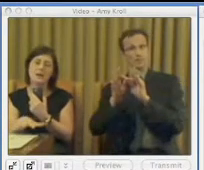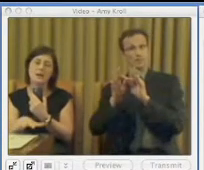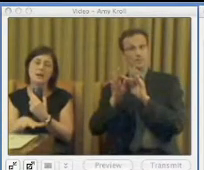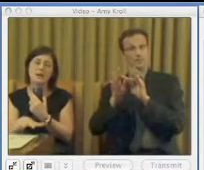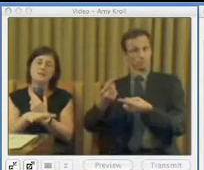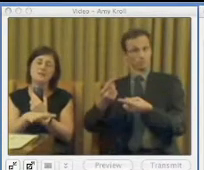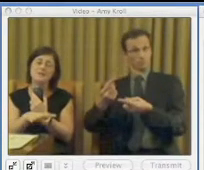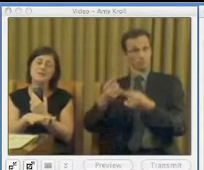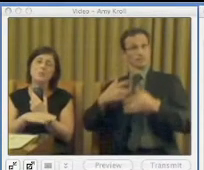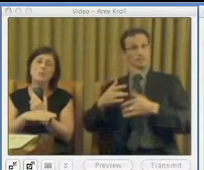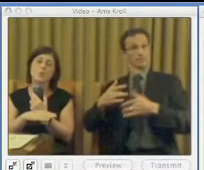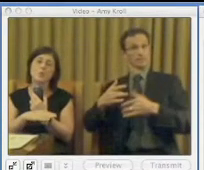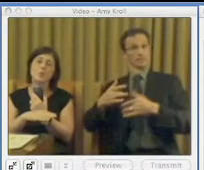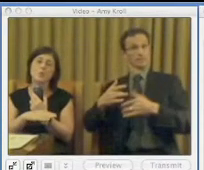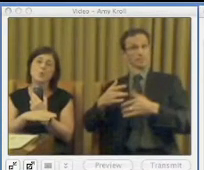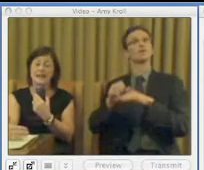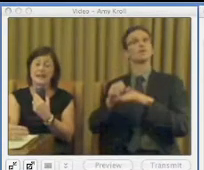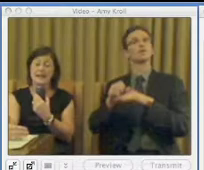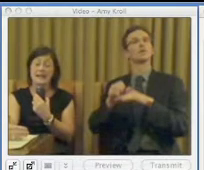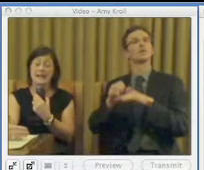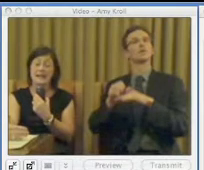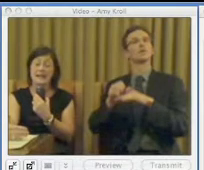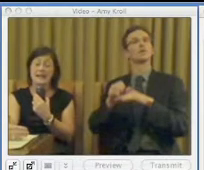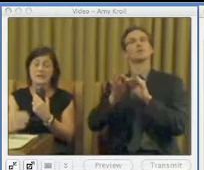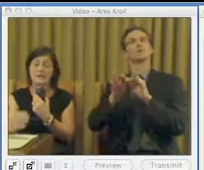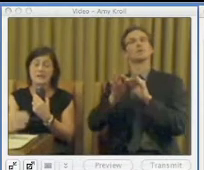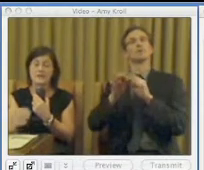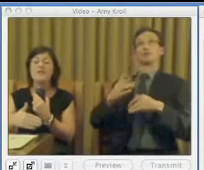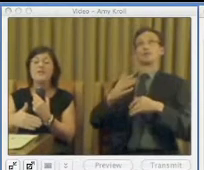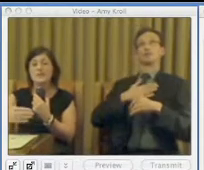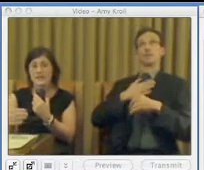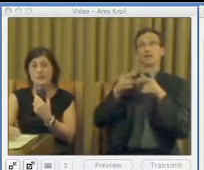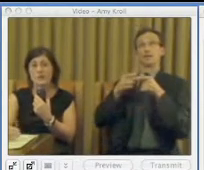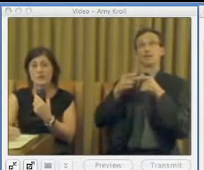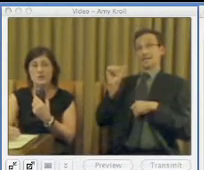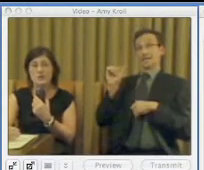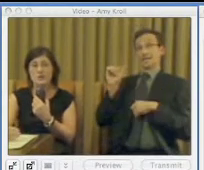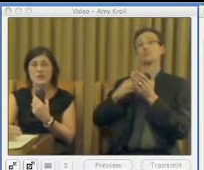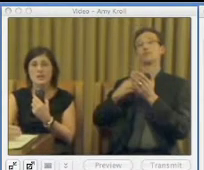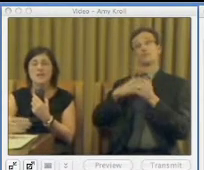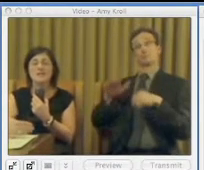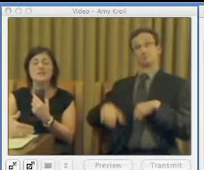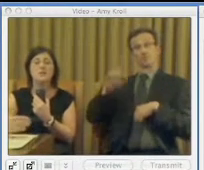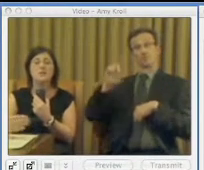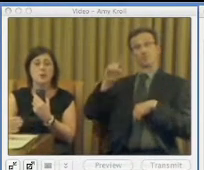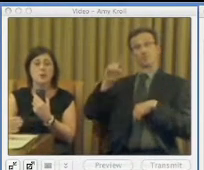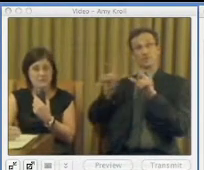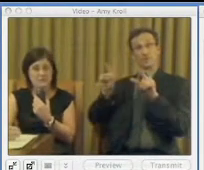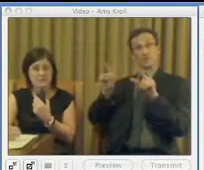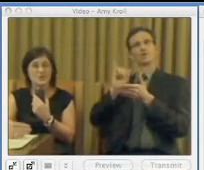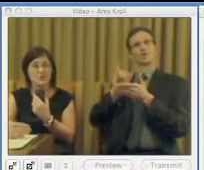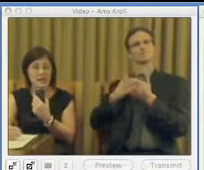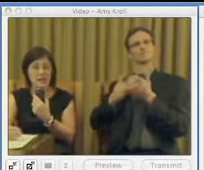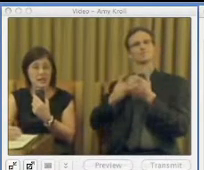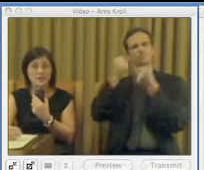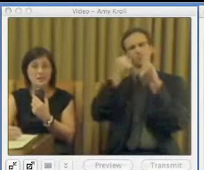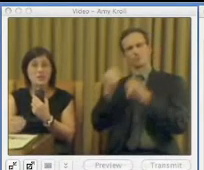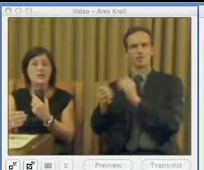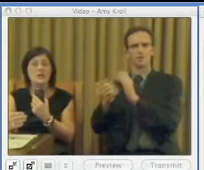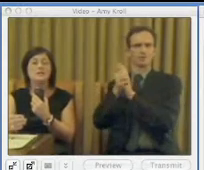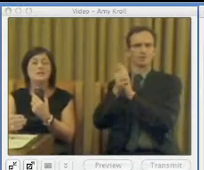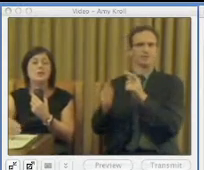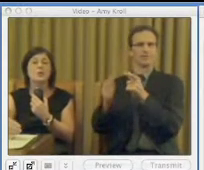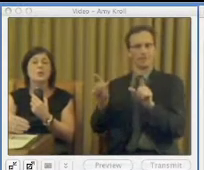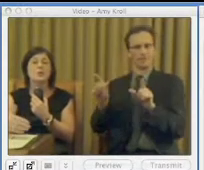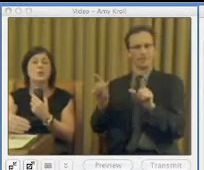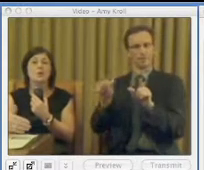the recommendation that conference interpreters work into their A language. So your first language tends to be your dominant,